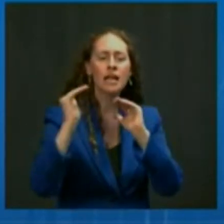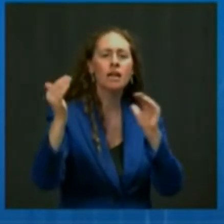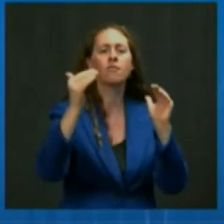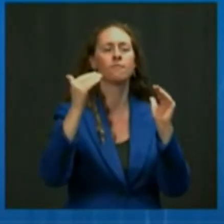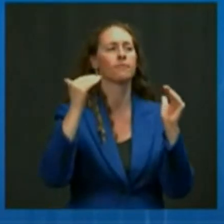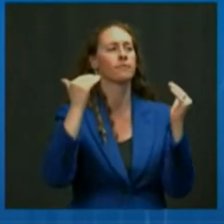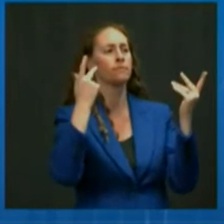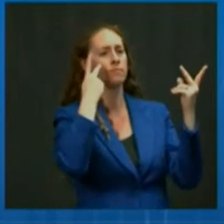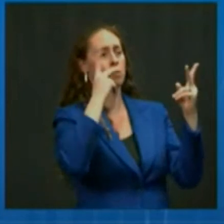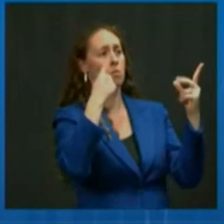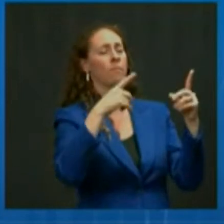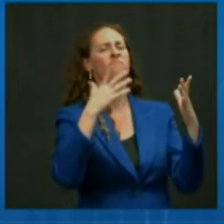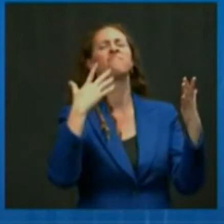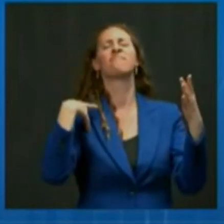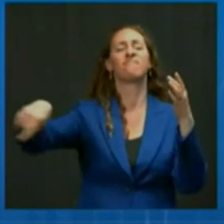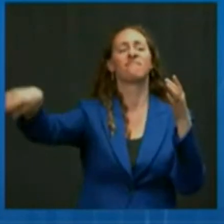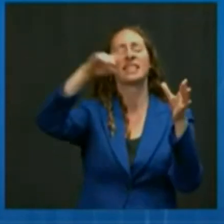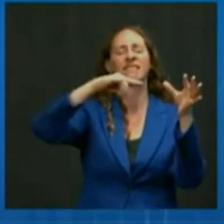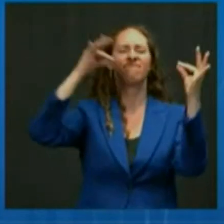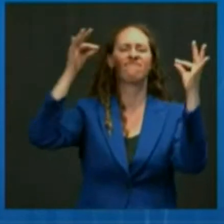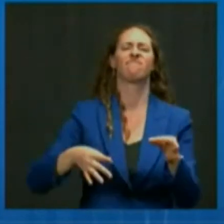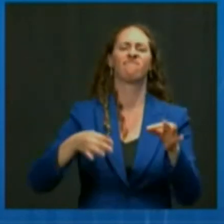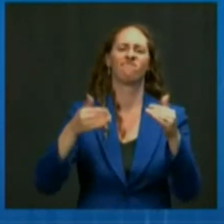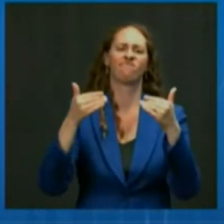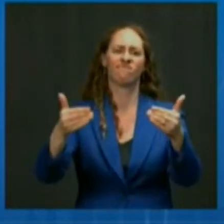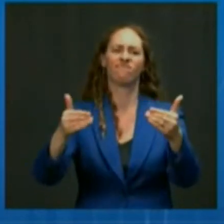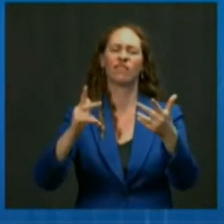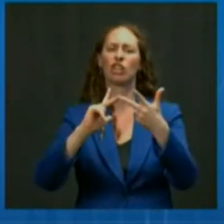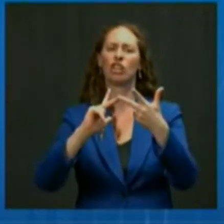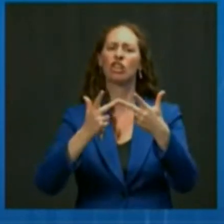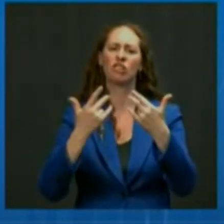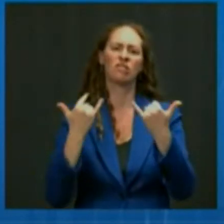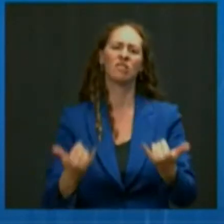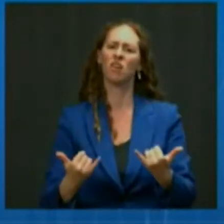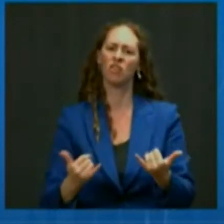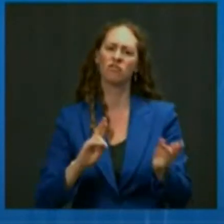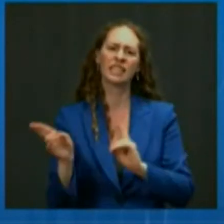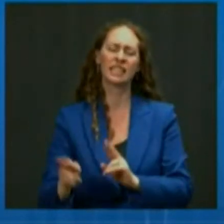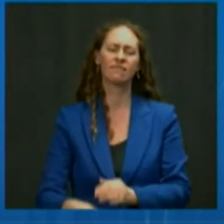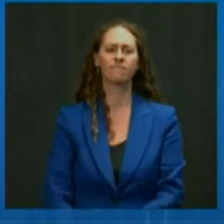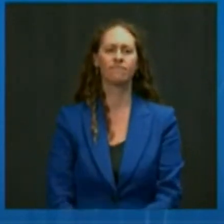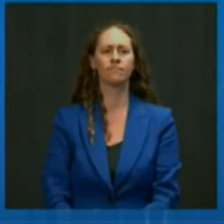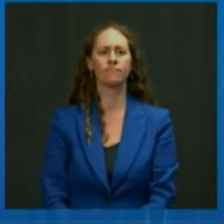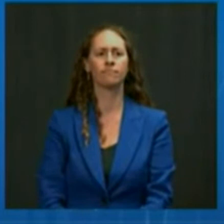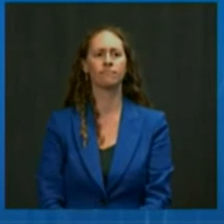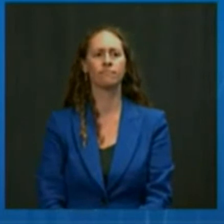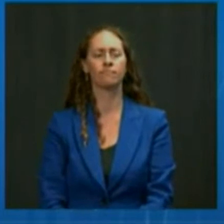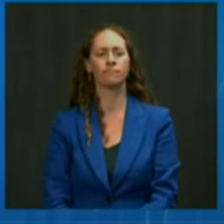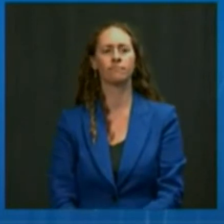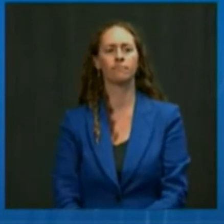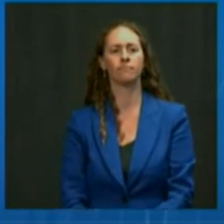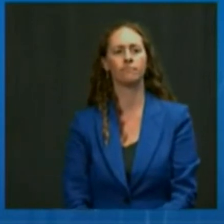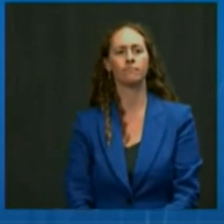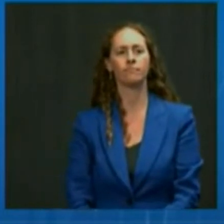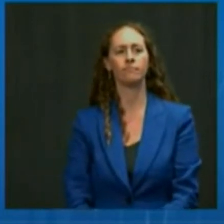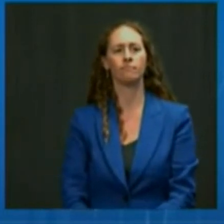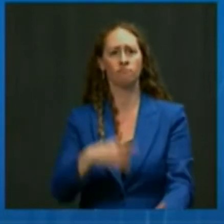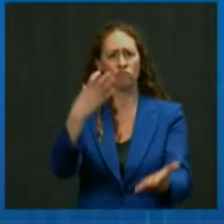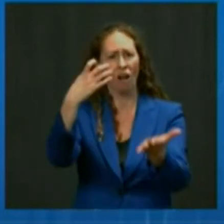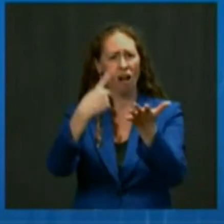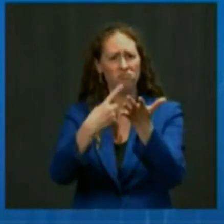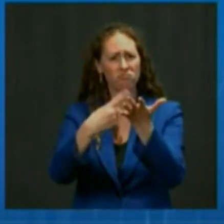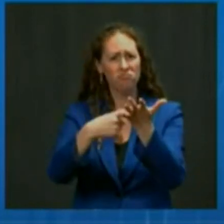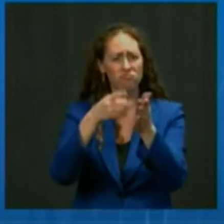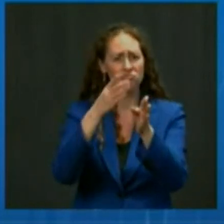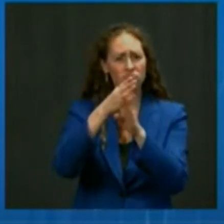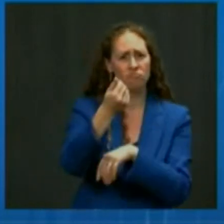these booster doses. Dr. Murthy, do you want to address the 16, 17-year-olds? Sure. So it's a good